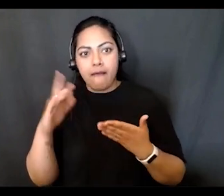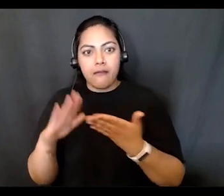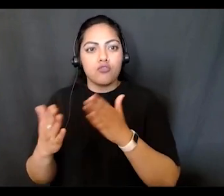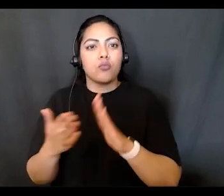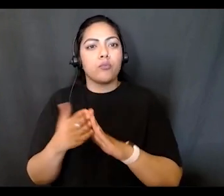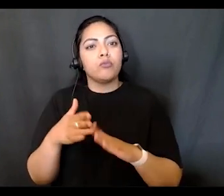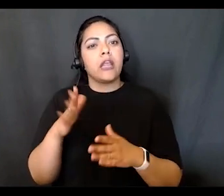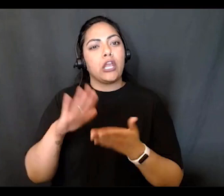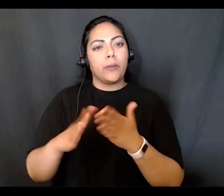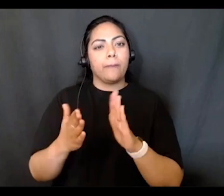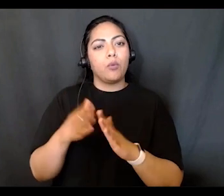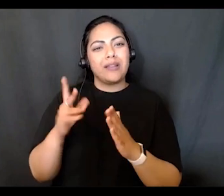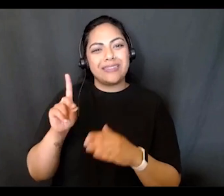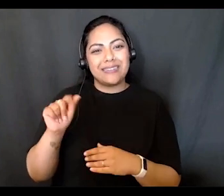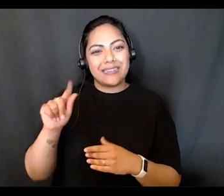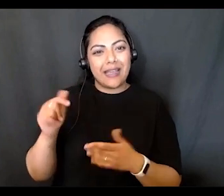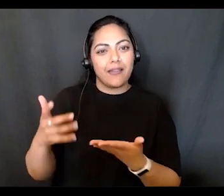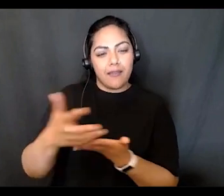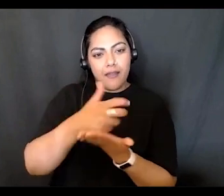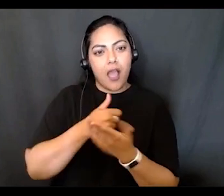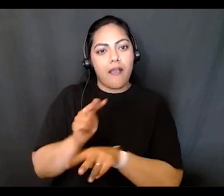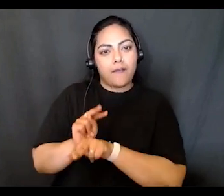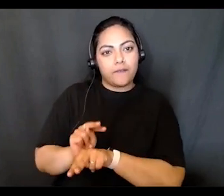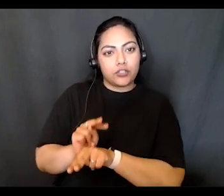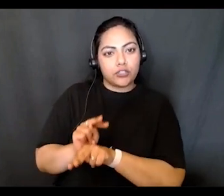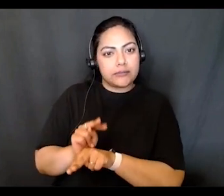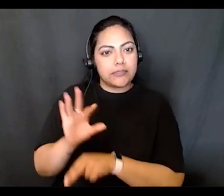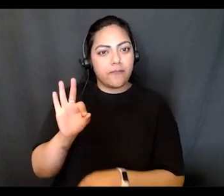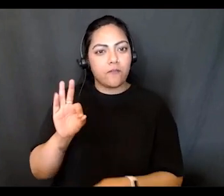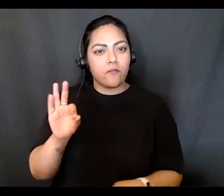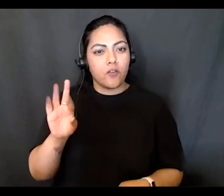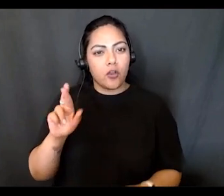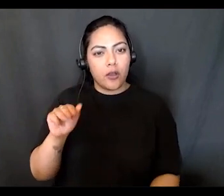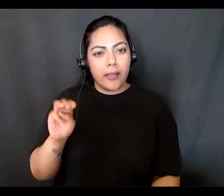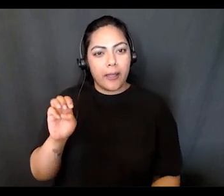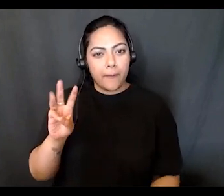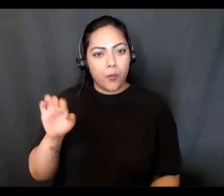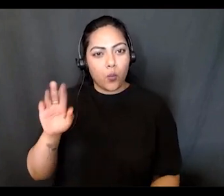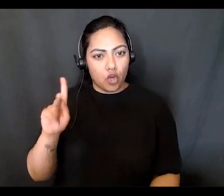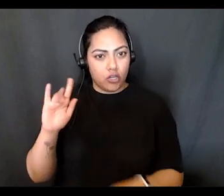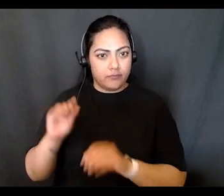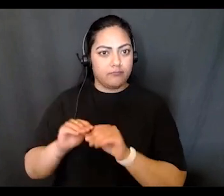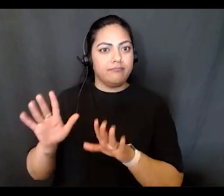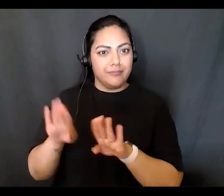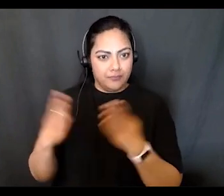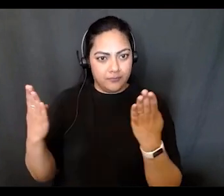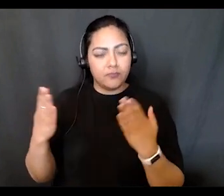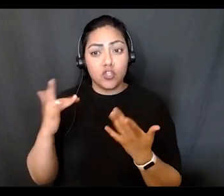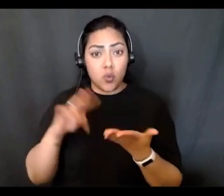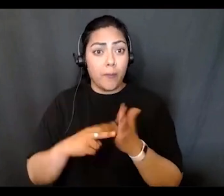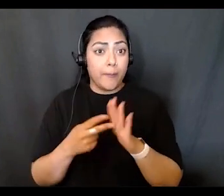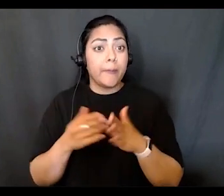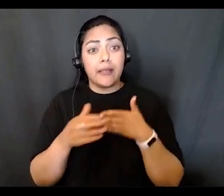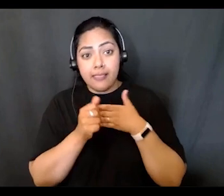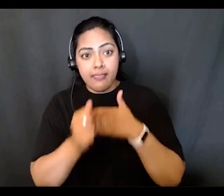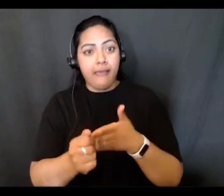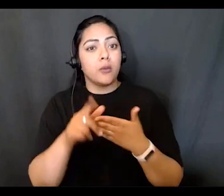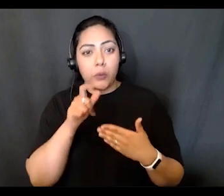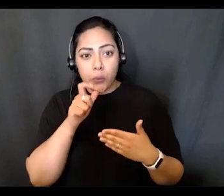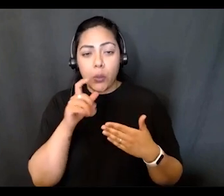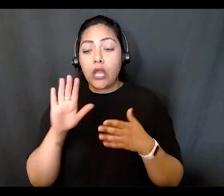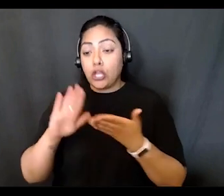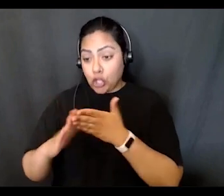there are some interesting examples coming, which are being led by, being led by community, and organizations